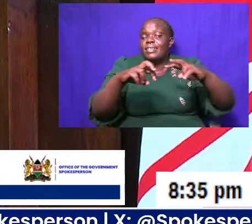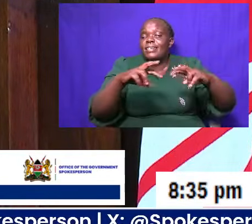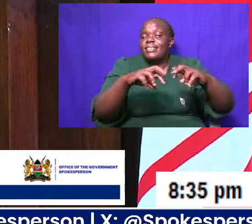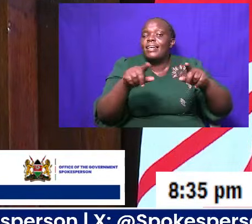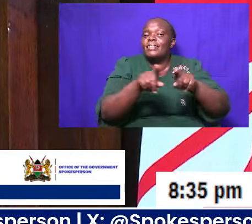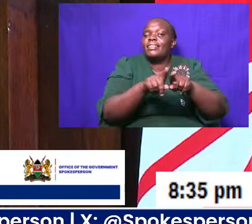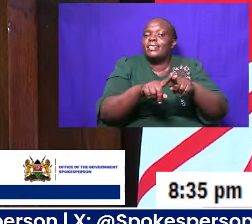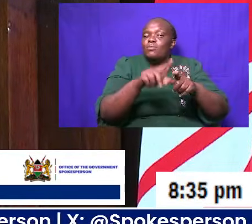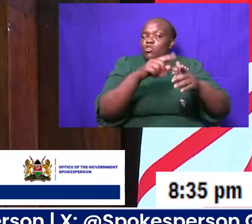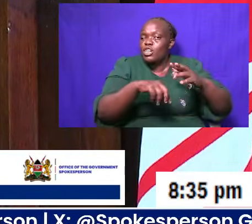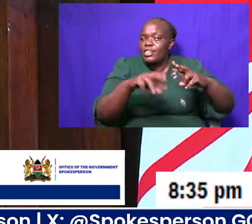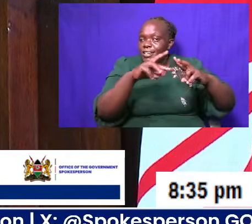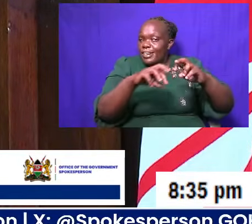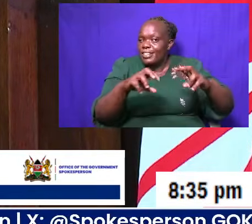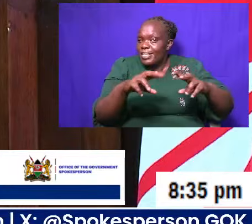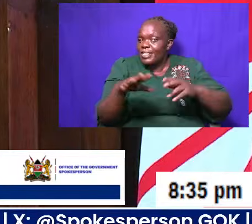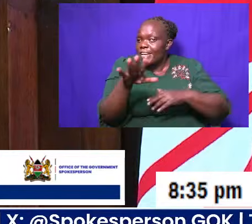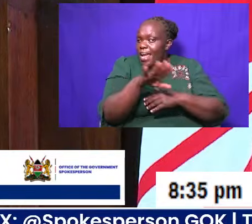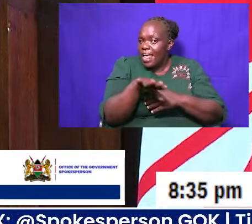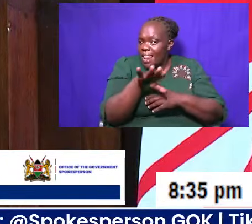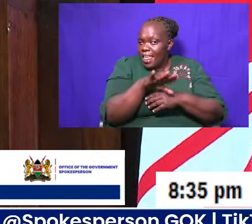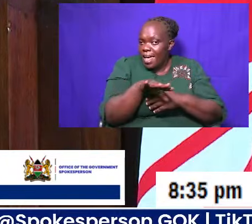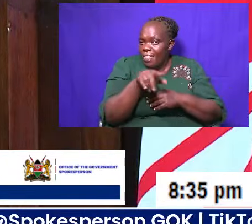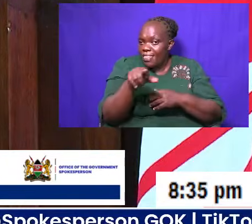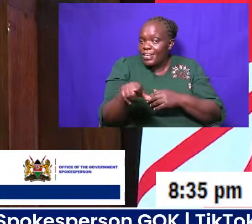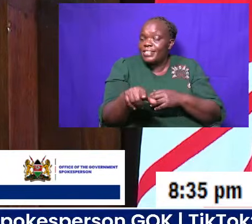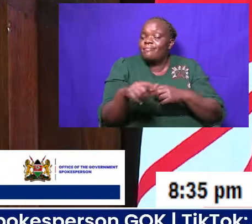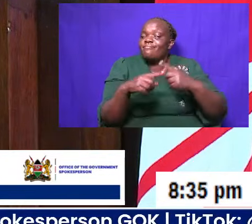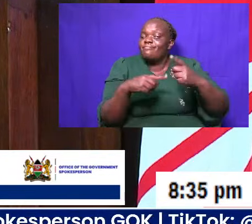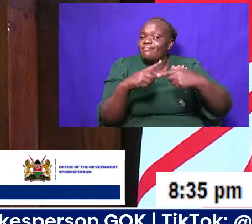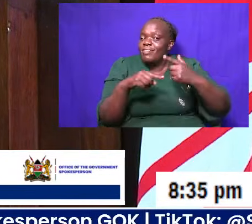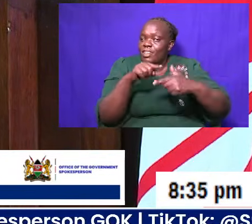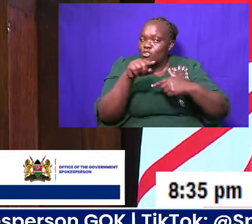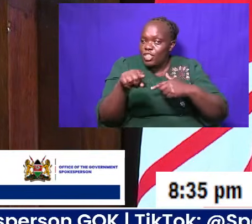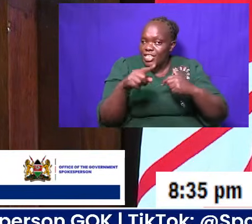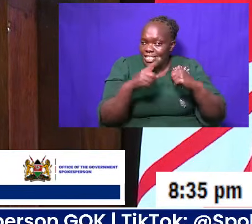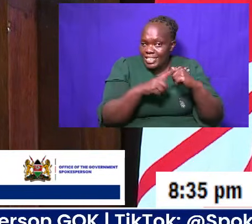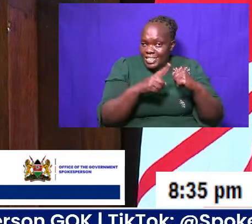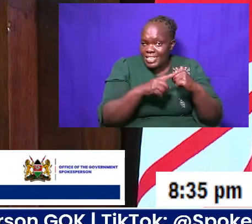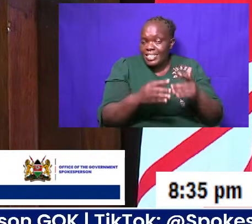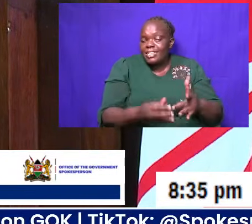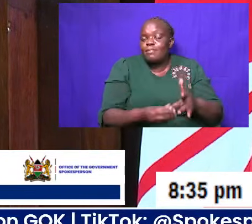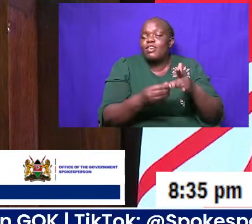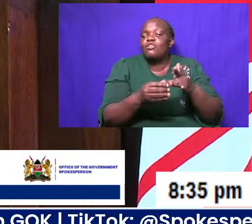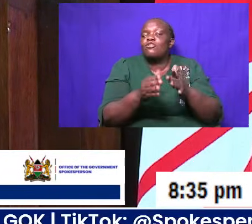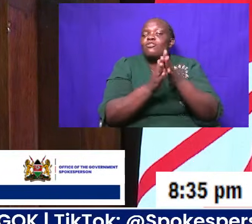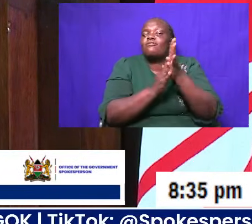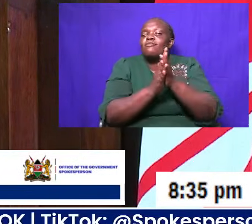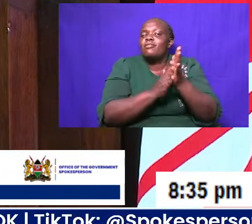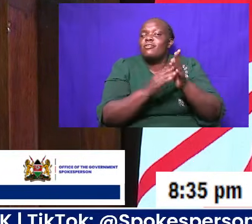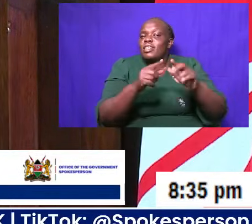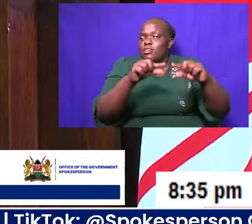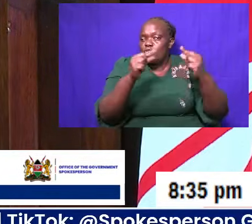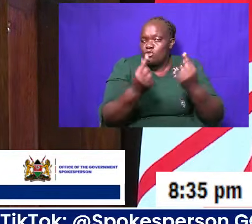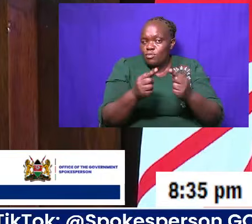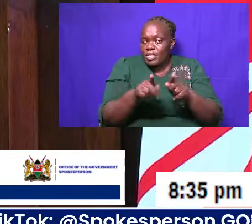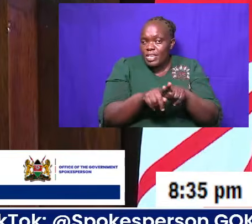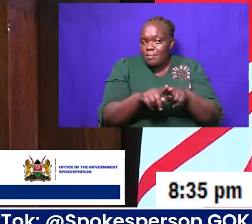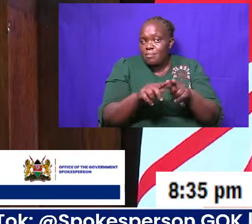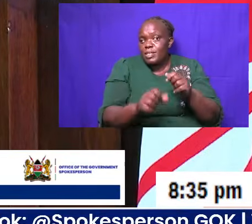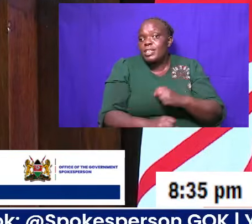you're researching on issues that pertains to these 6 special interest group. We also